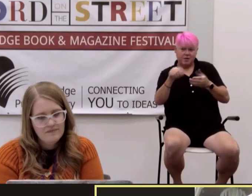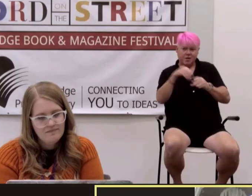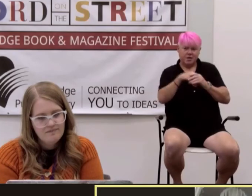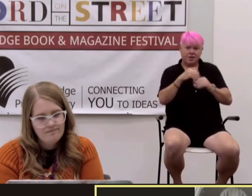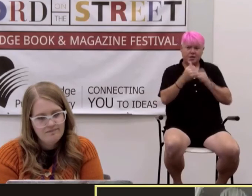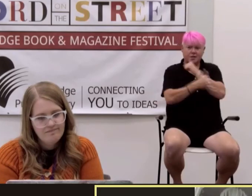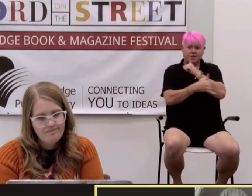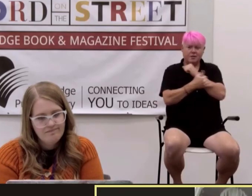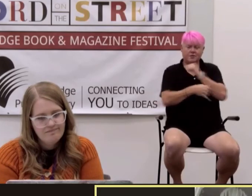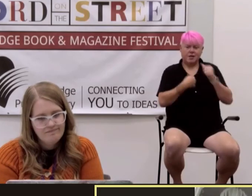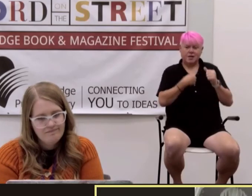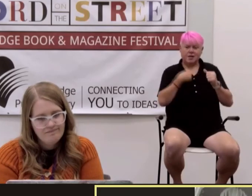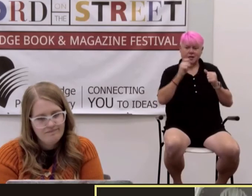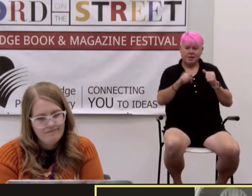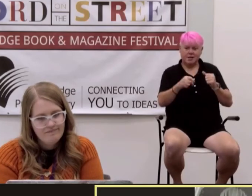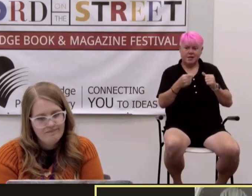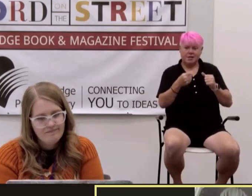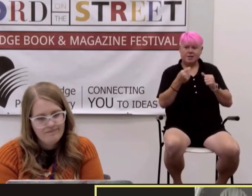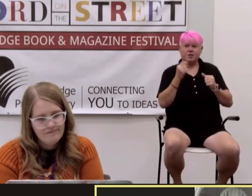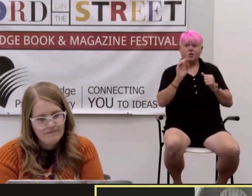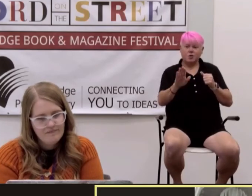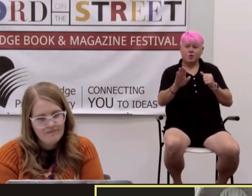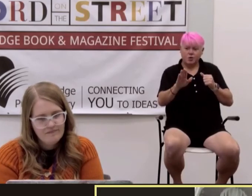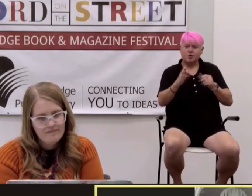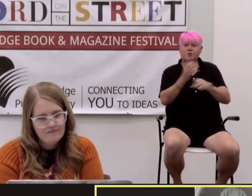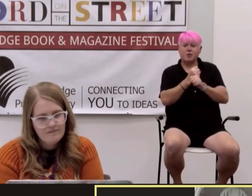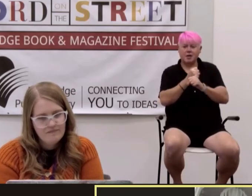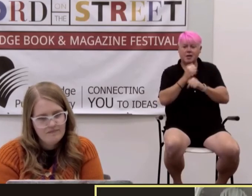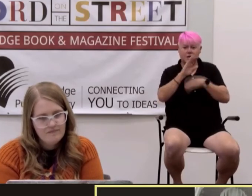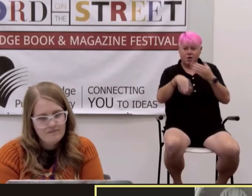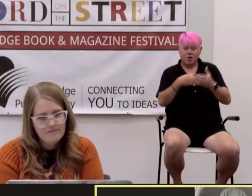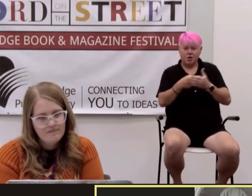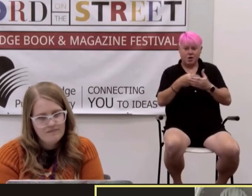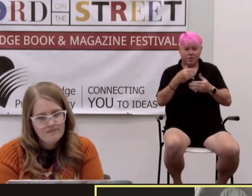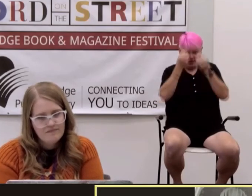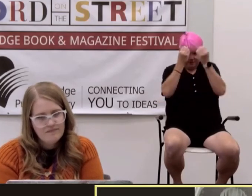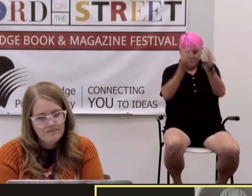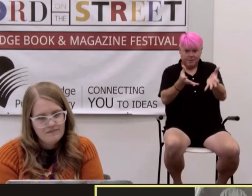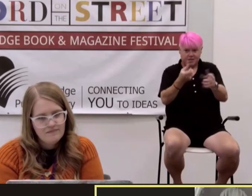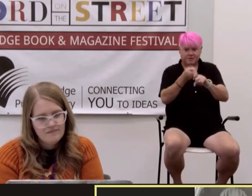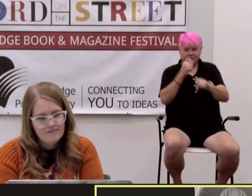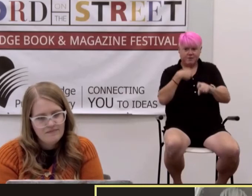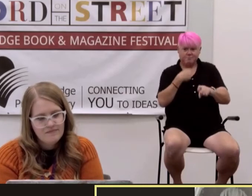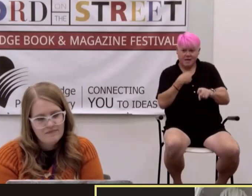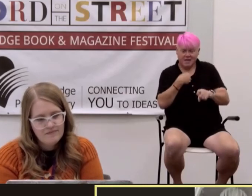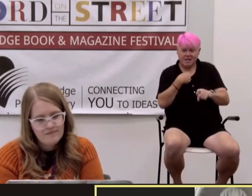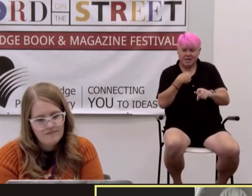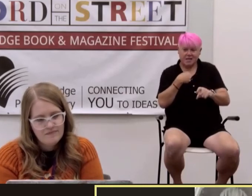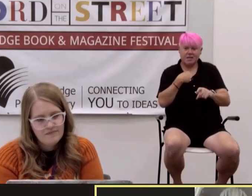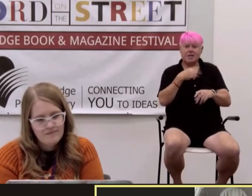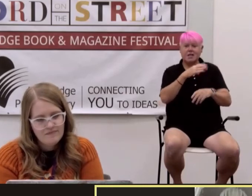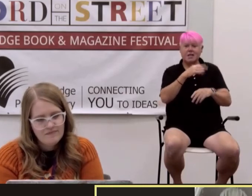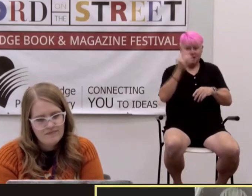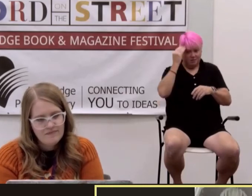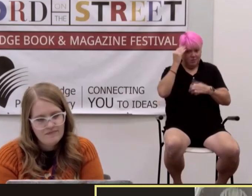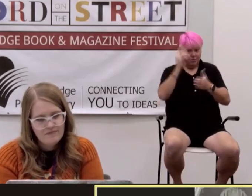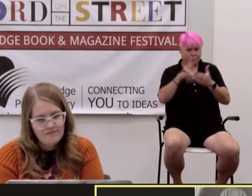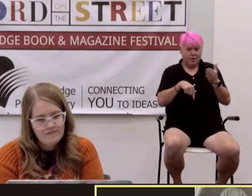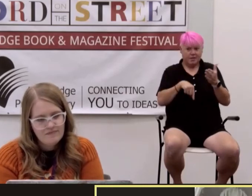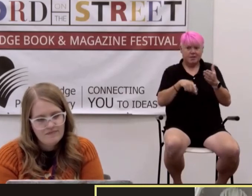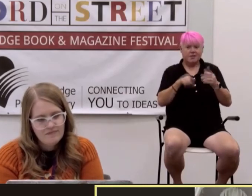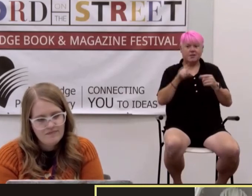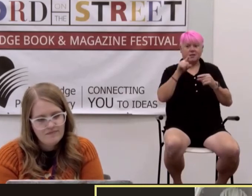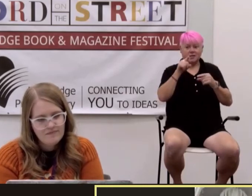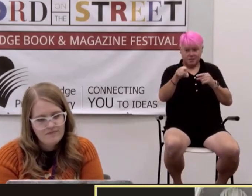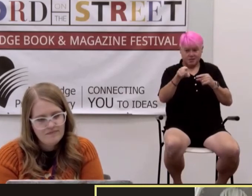need her to be part of this book to get all the knowledge from me, pull it out of me. And you know what? If